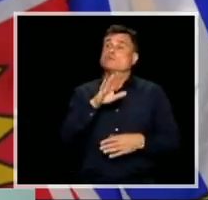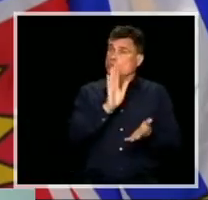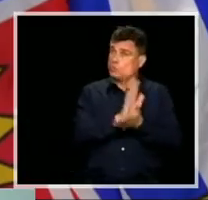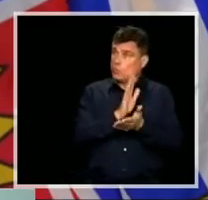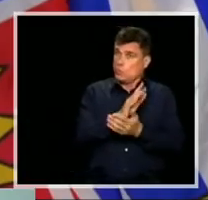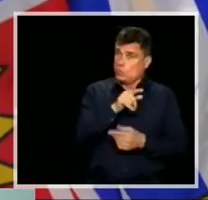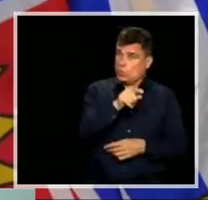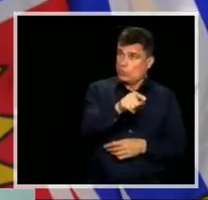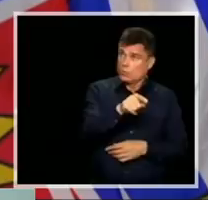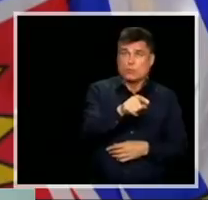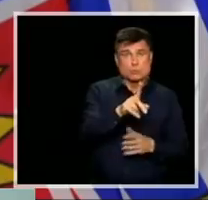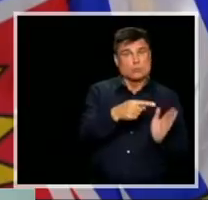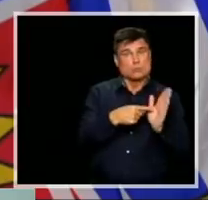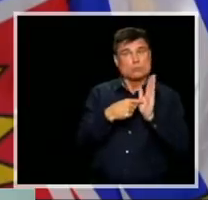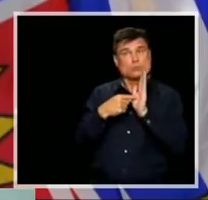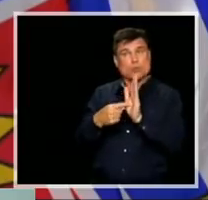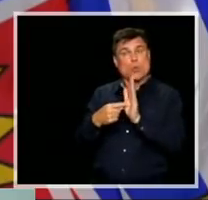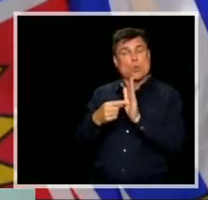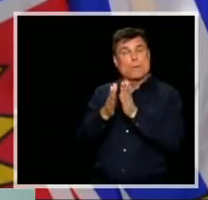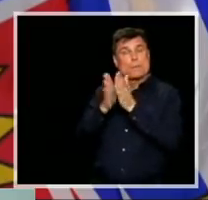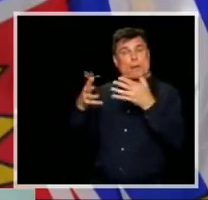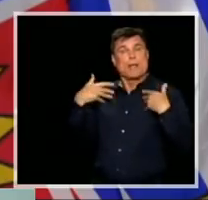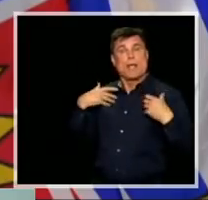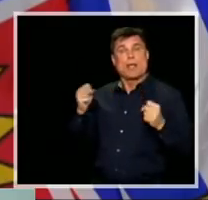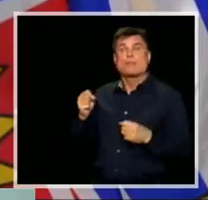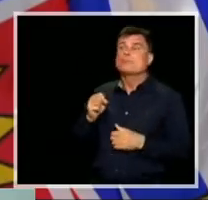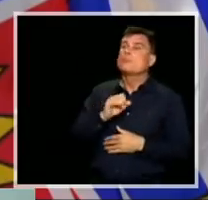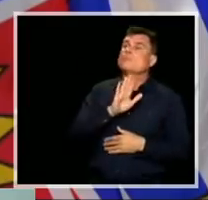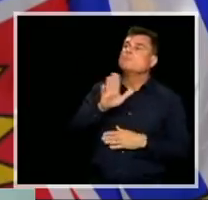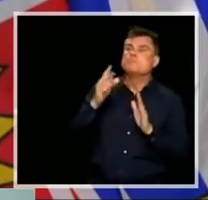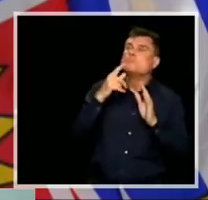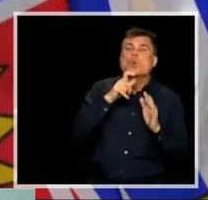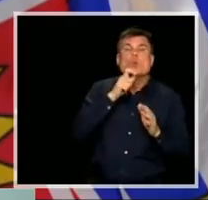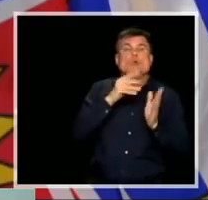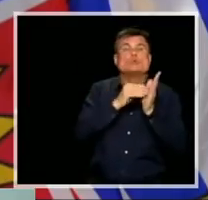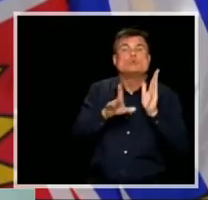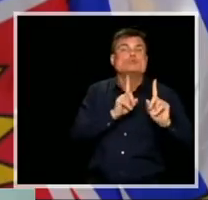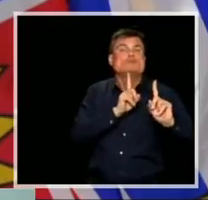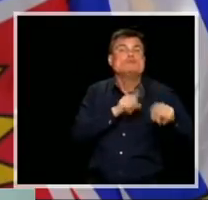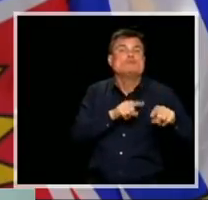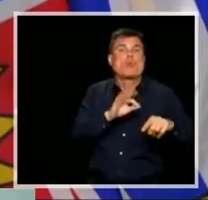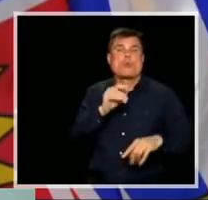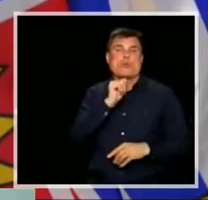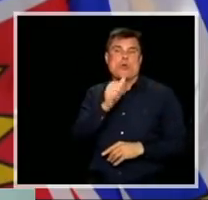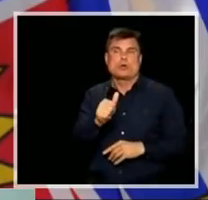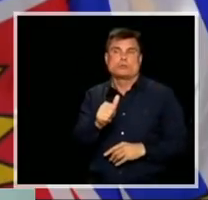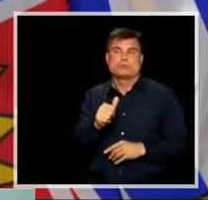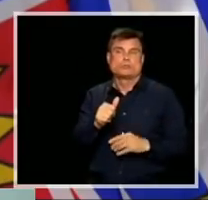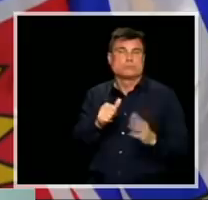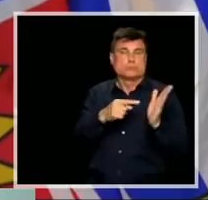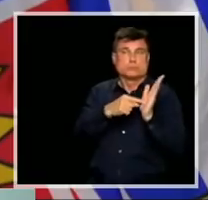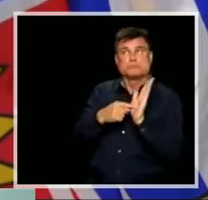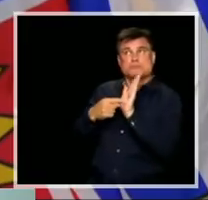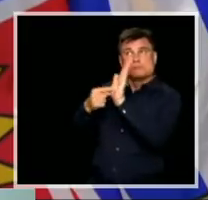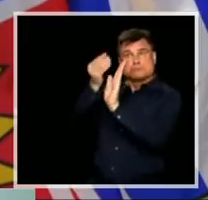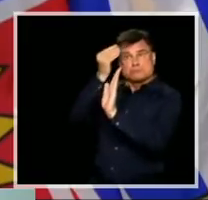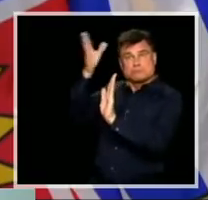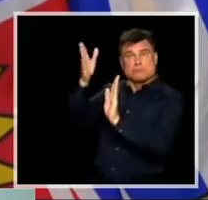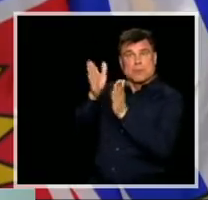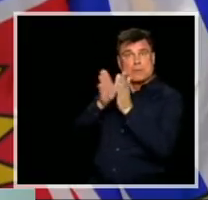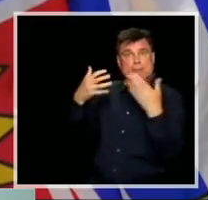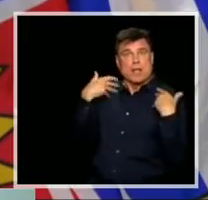measles or for meningitis. And we don't have any research planned at this time, but we will be, of